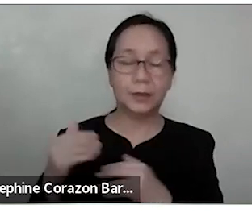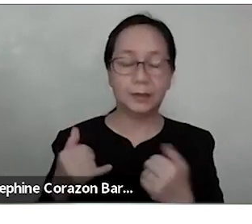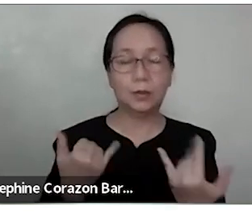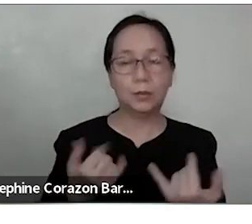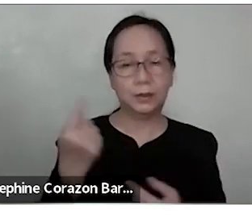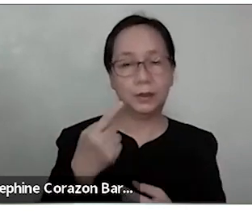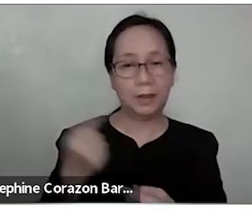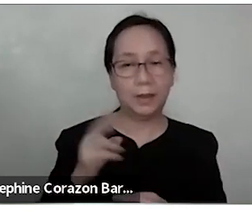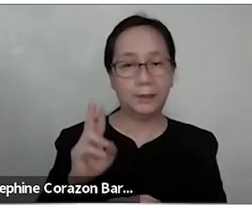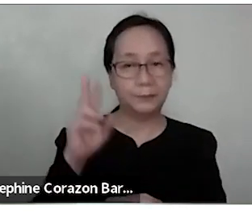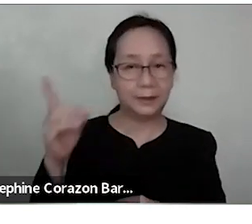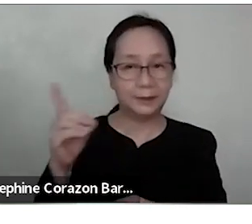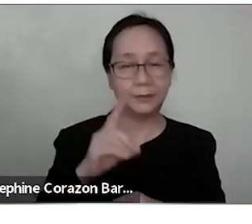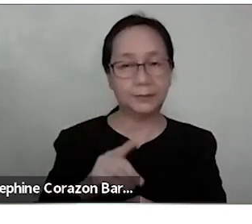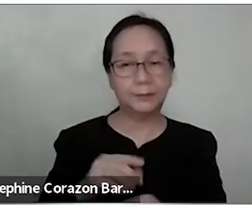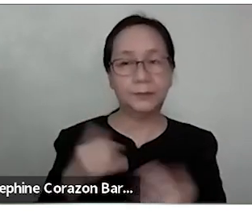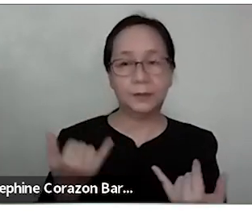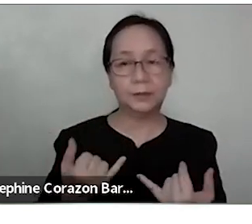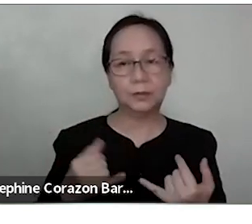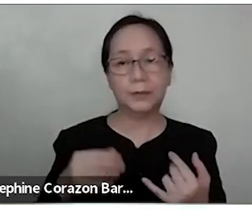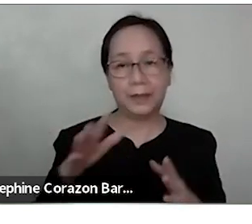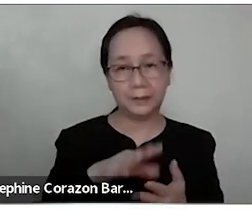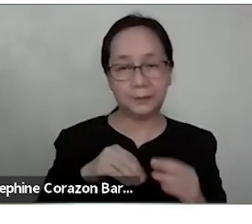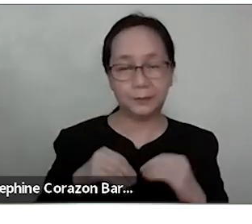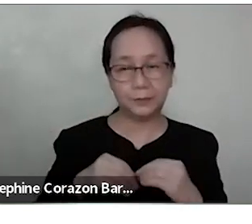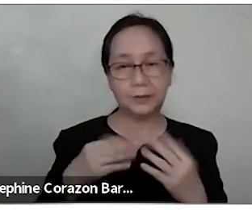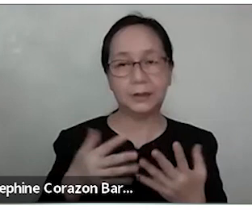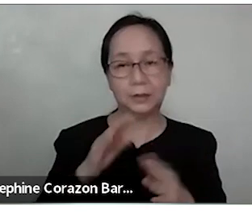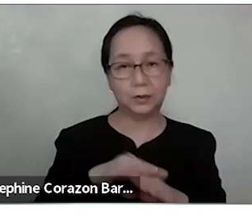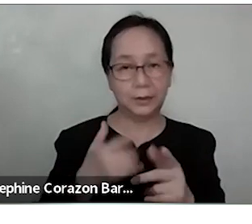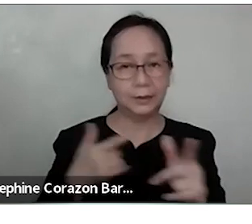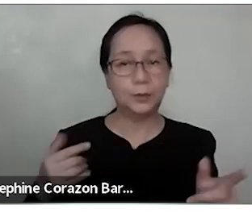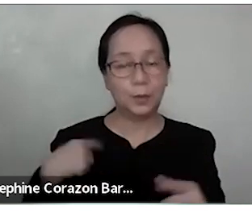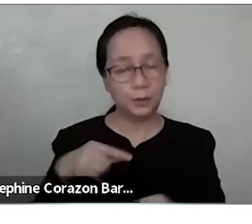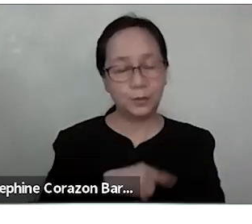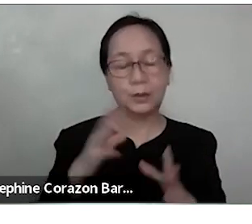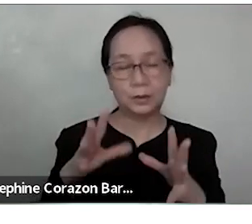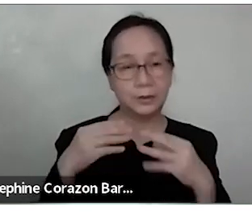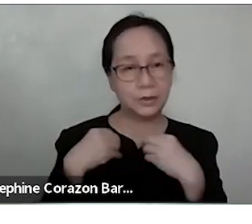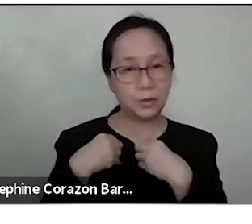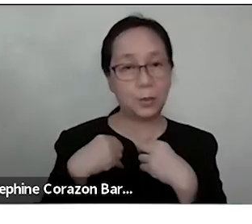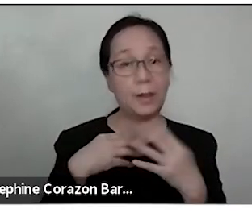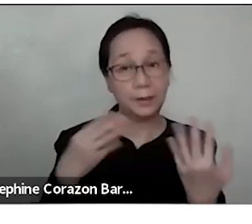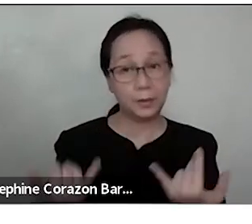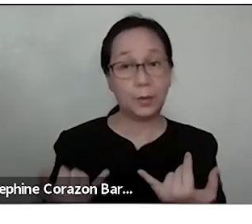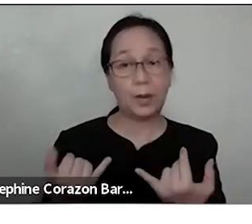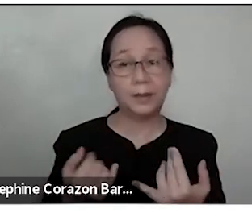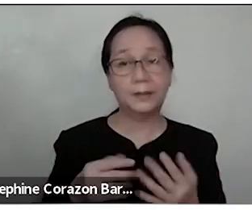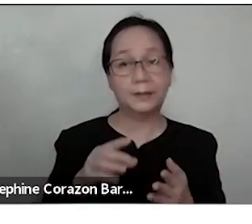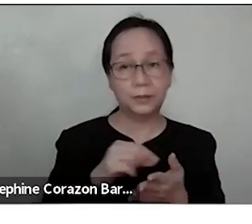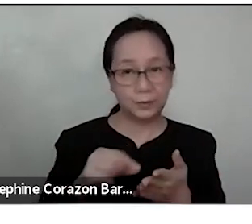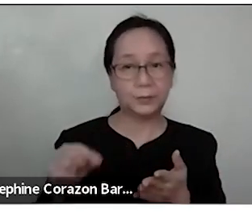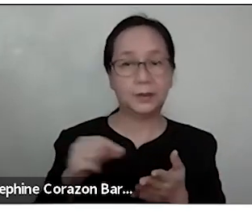update or a few adjustments to be more applicable online. We also acknowledge that while we were drafting around